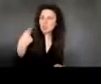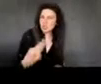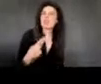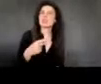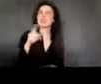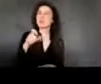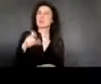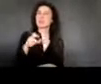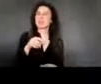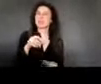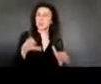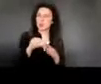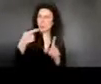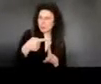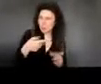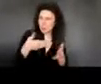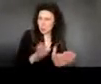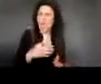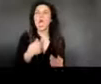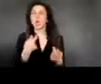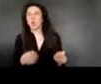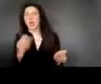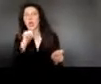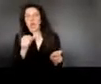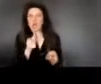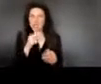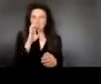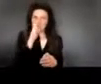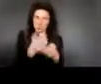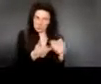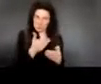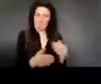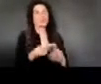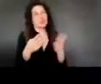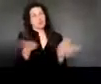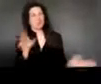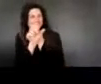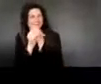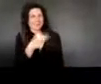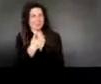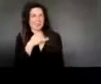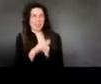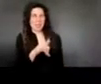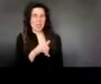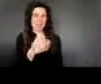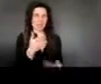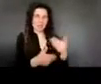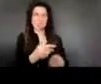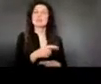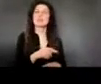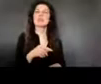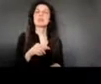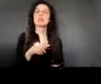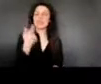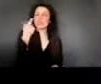way. Most of the time, I do try to not to do that, but there's that. And it was interesting for me to see all these different ways we